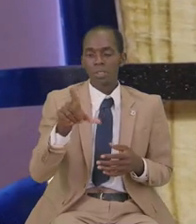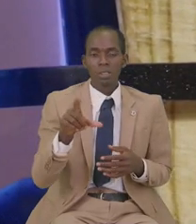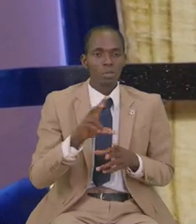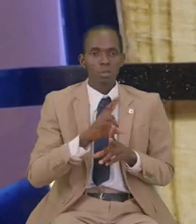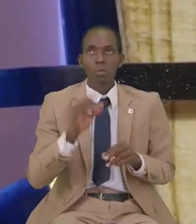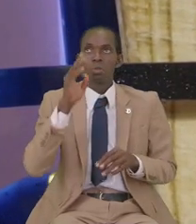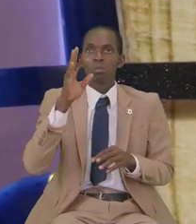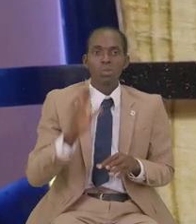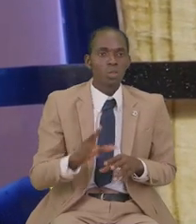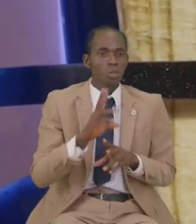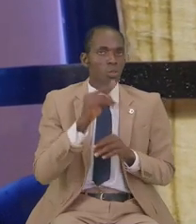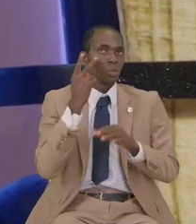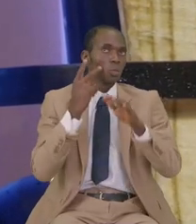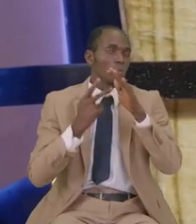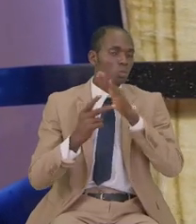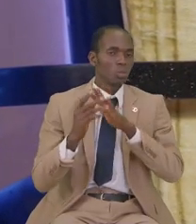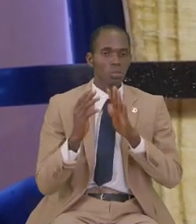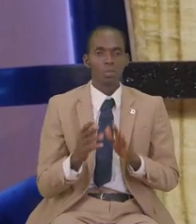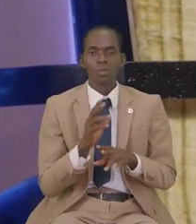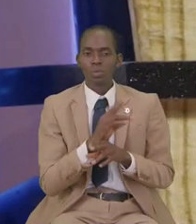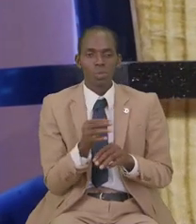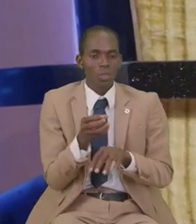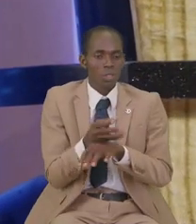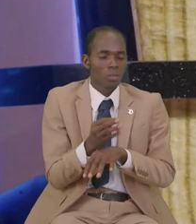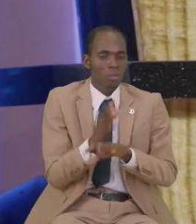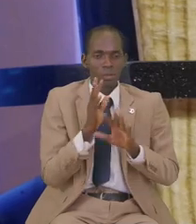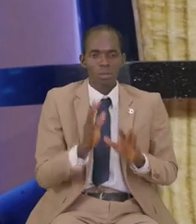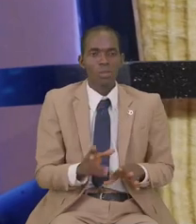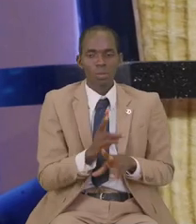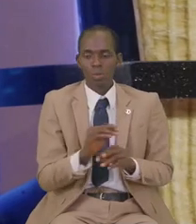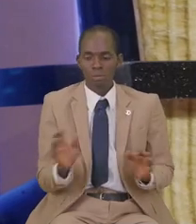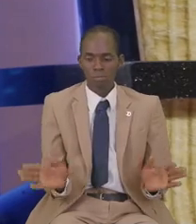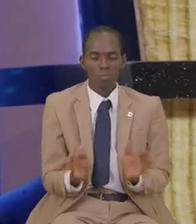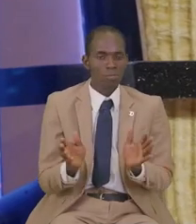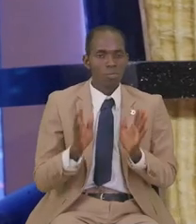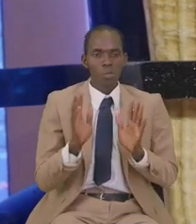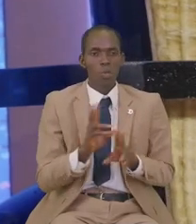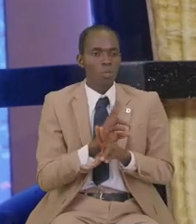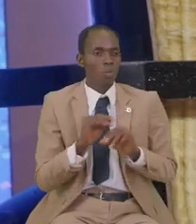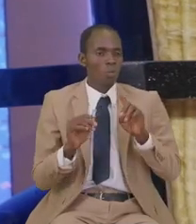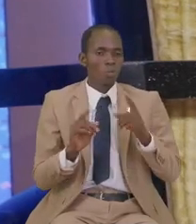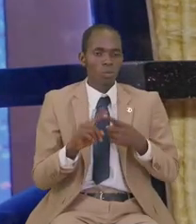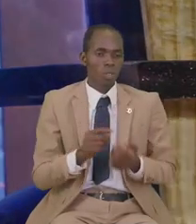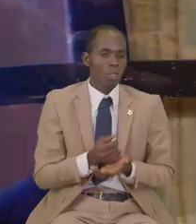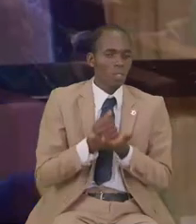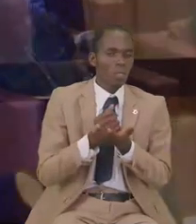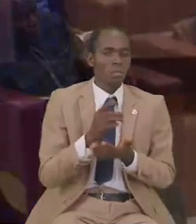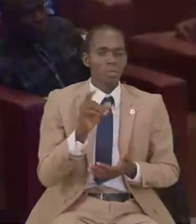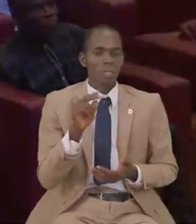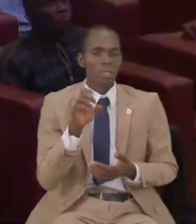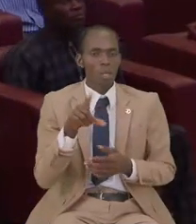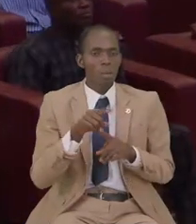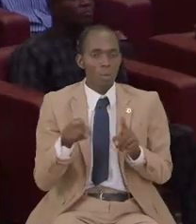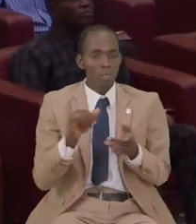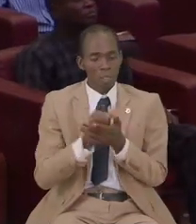there was no prophet, there was no counselor, there was no encourager, there was nobody to help him, but he